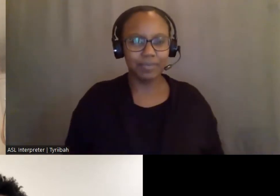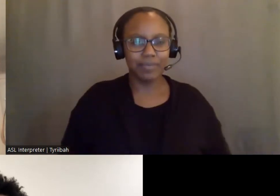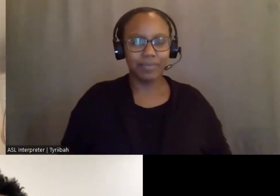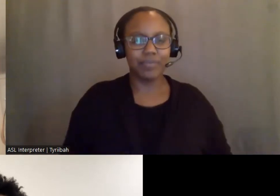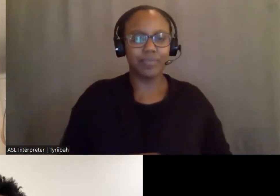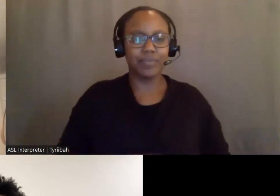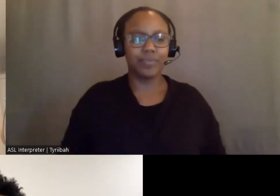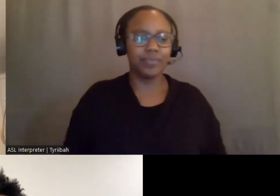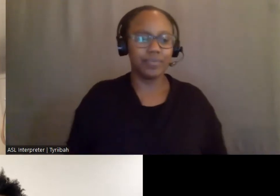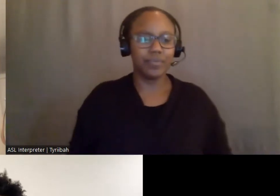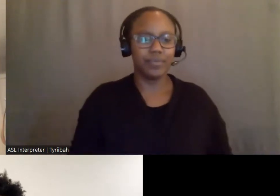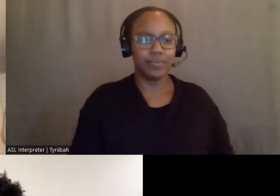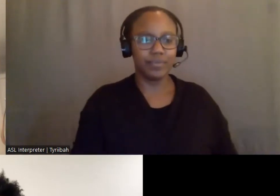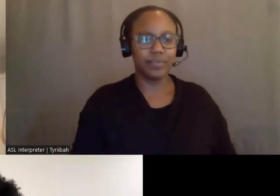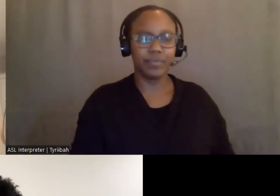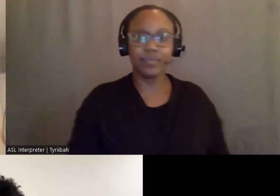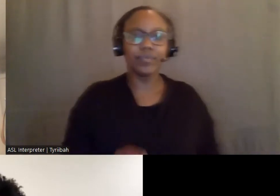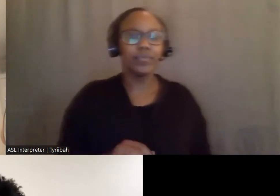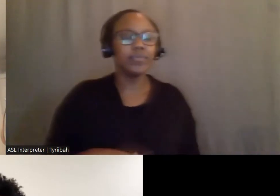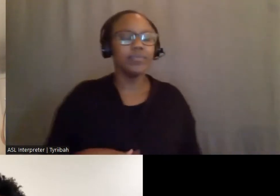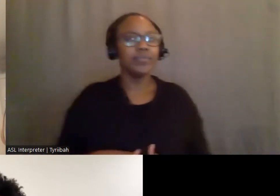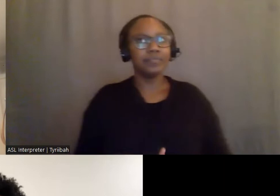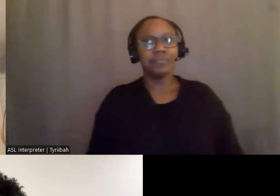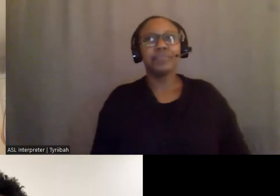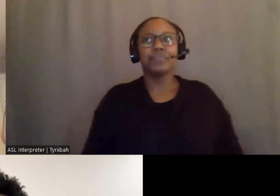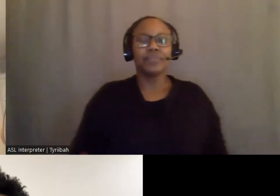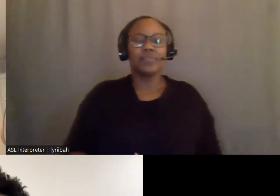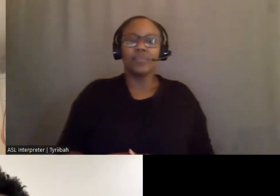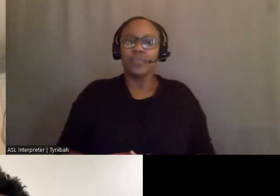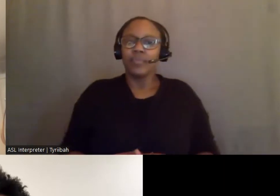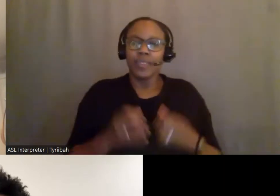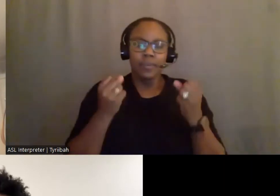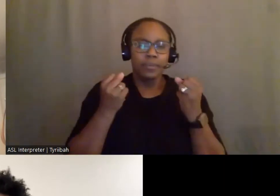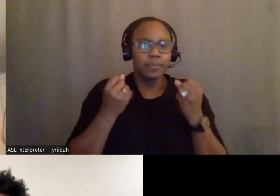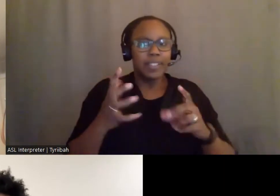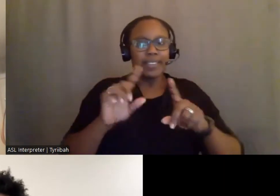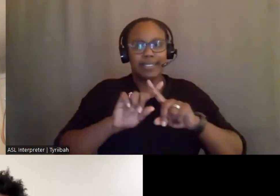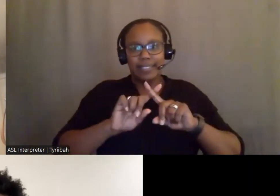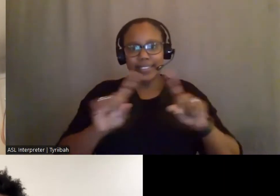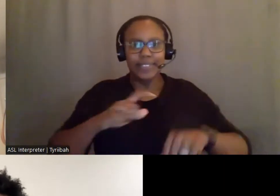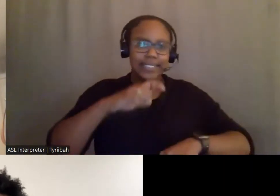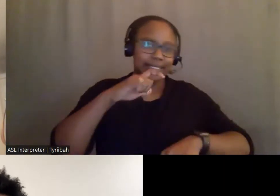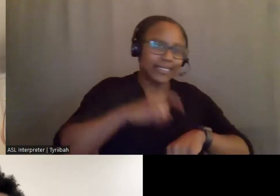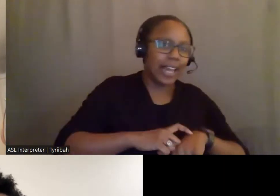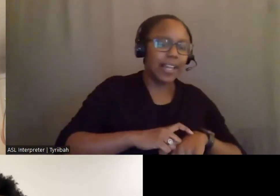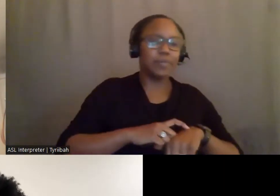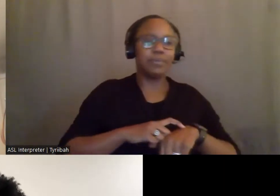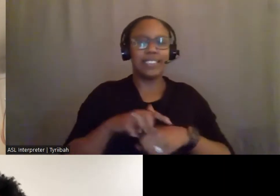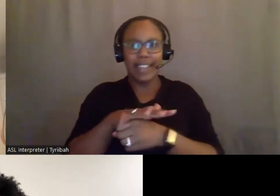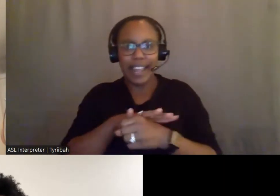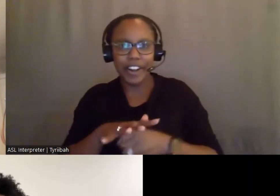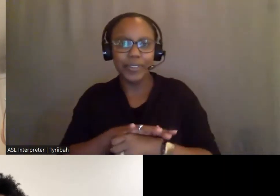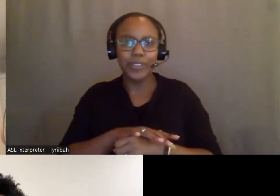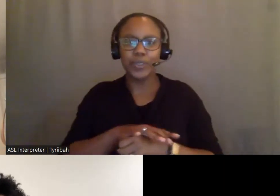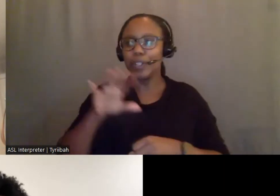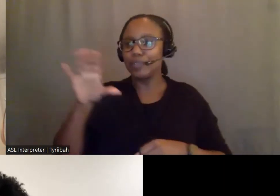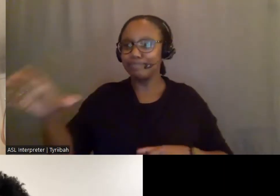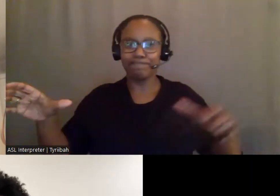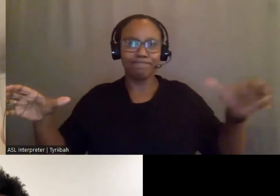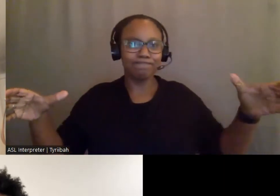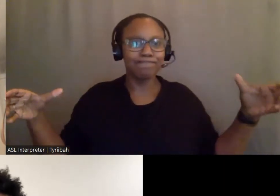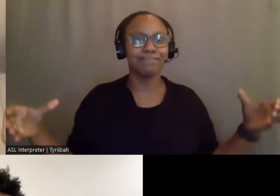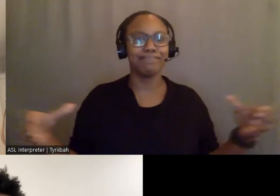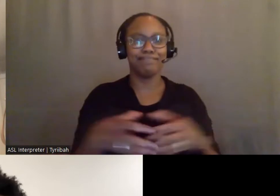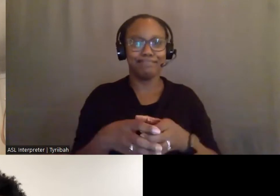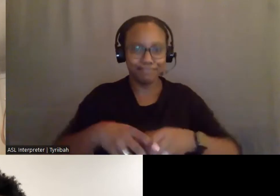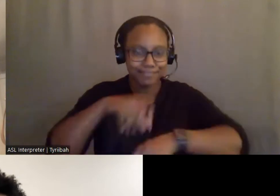There are so many different times and spaces where Black and Native people were laboring together, working